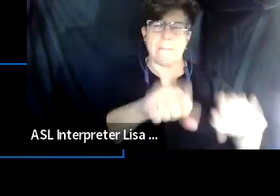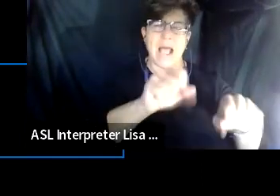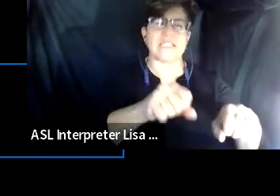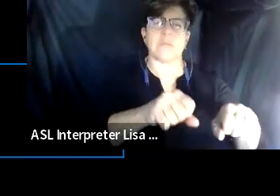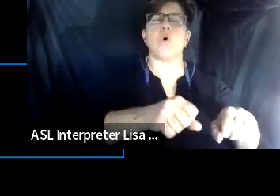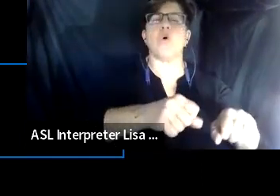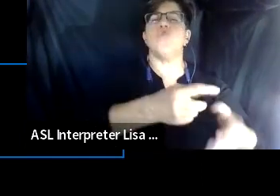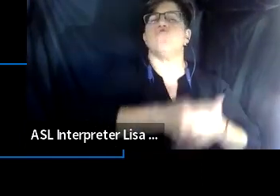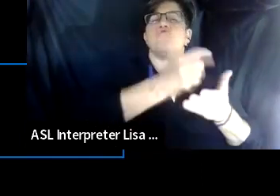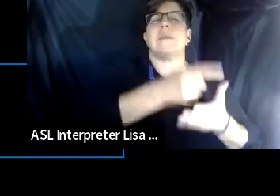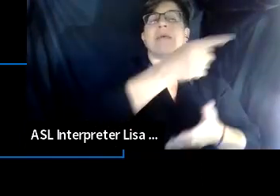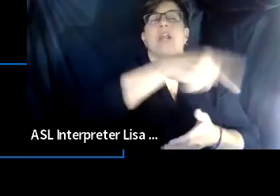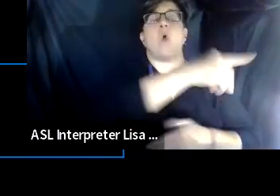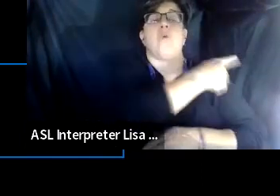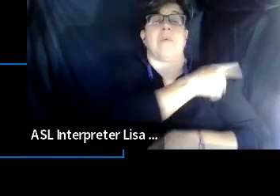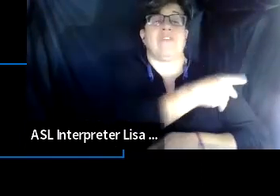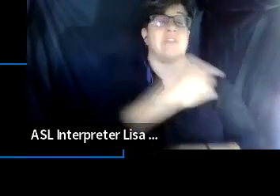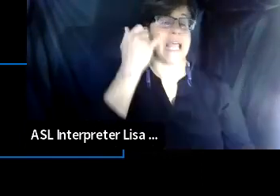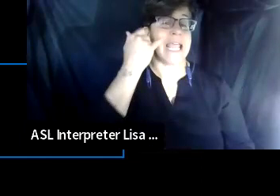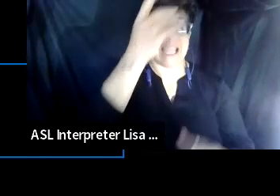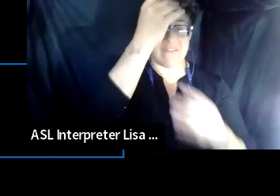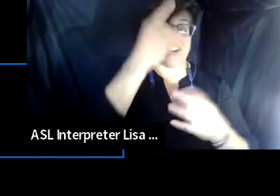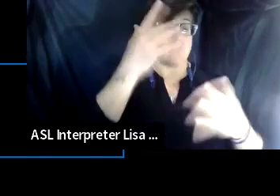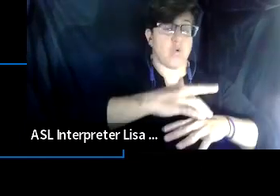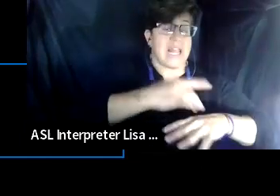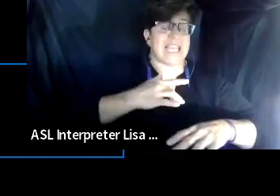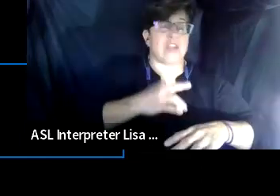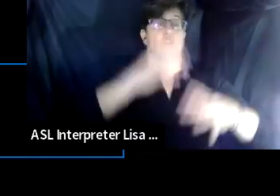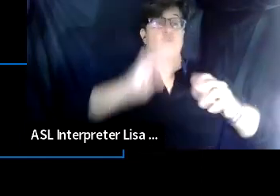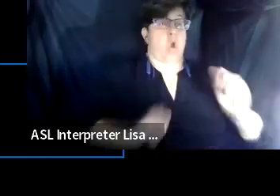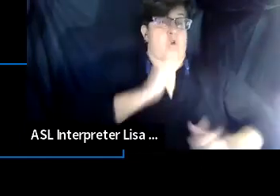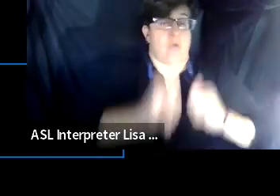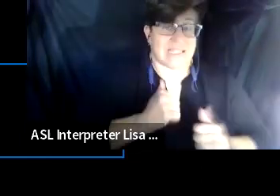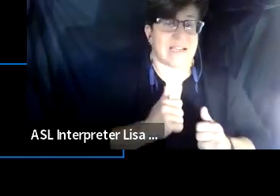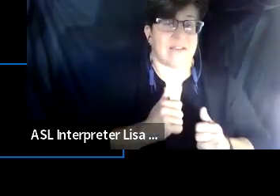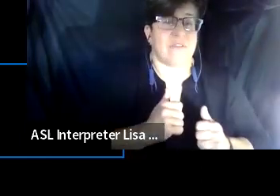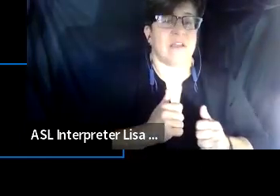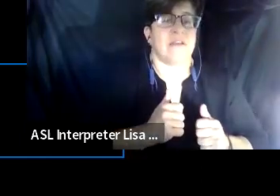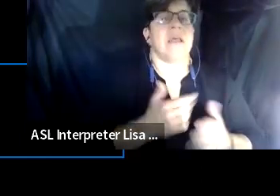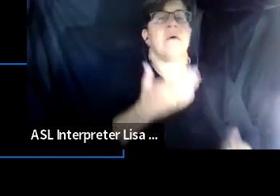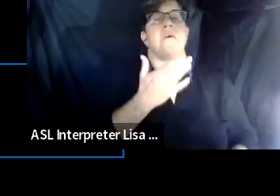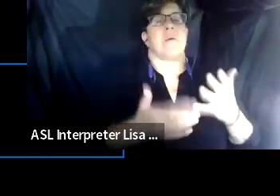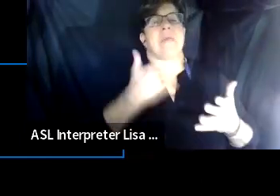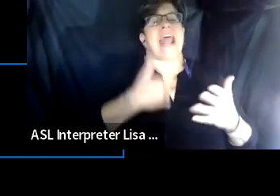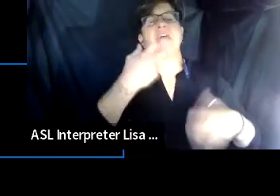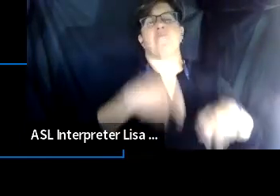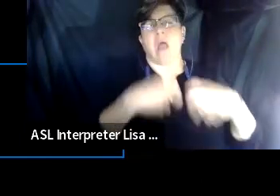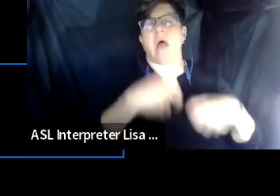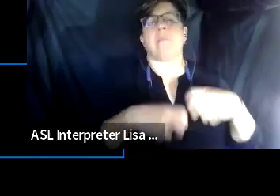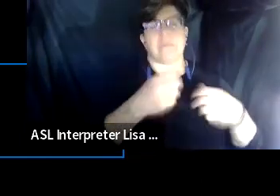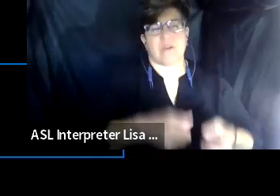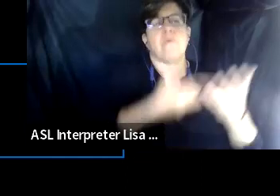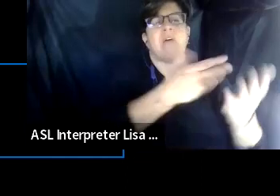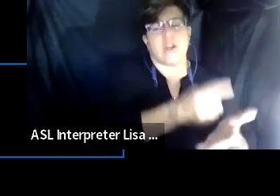treatment in these patients. You know that if the disease is too early and too aggressive, one might have difficulties in providing